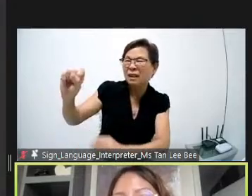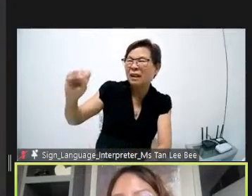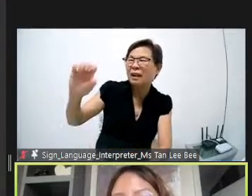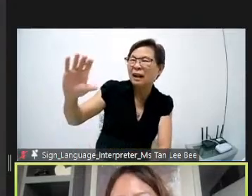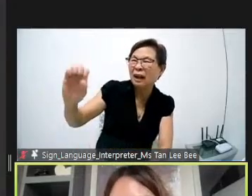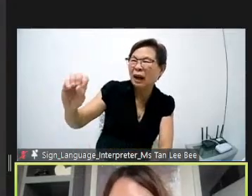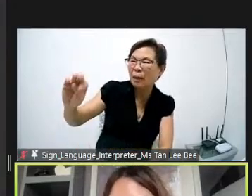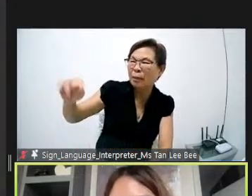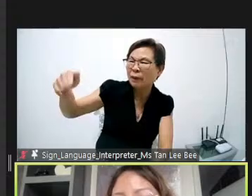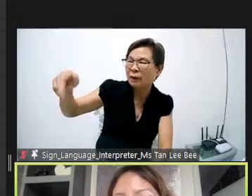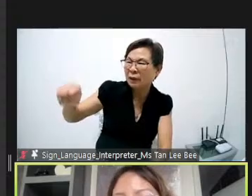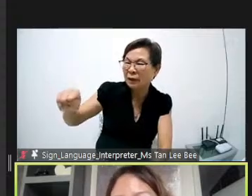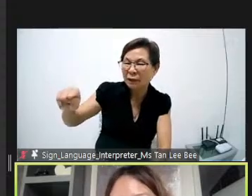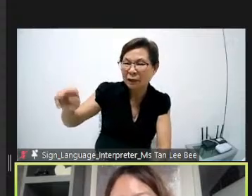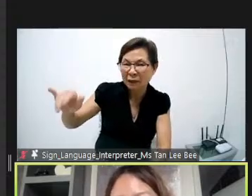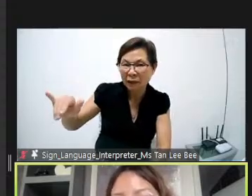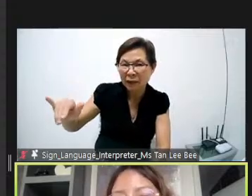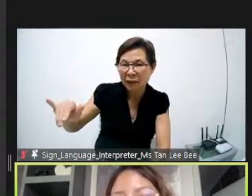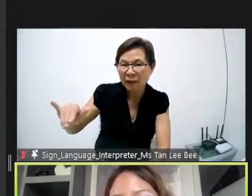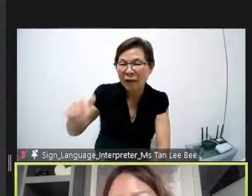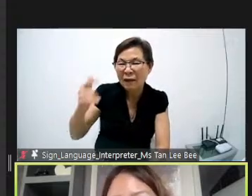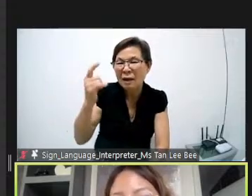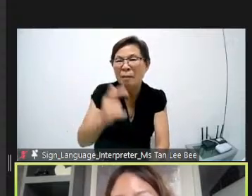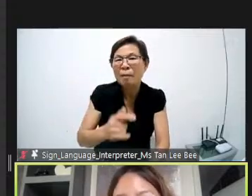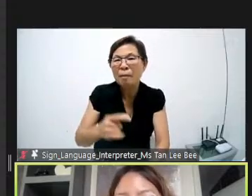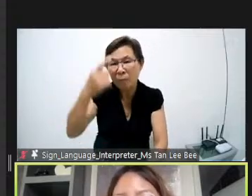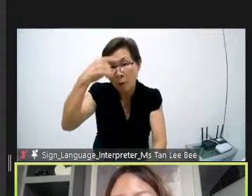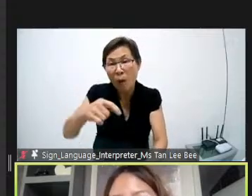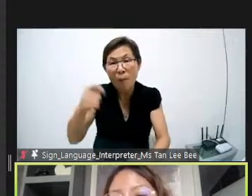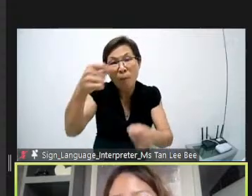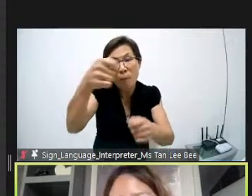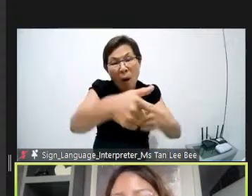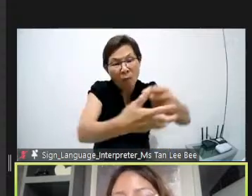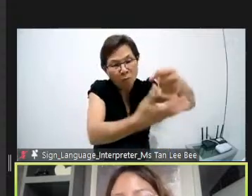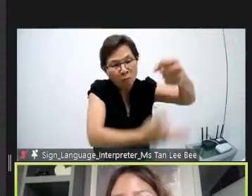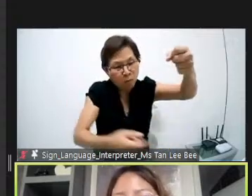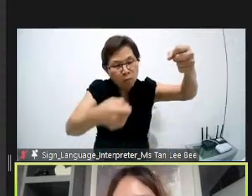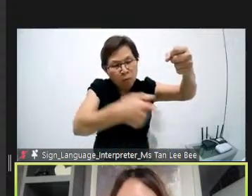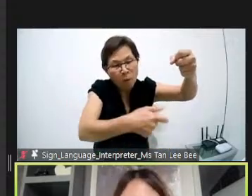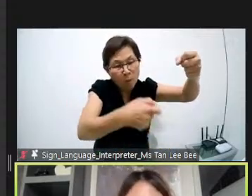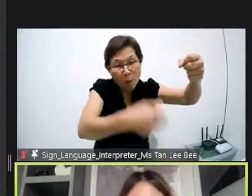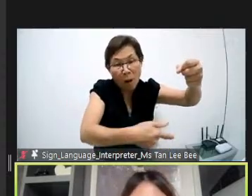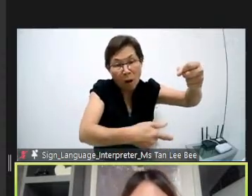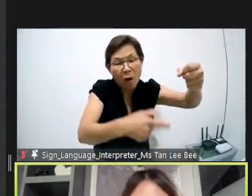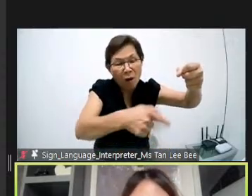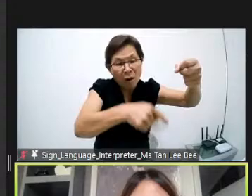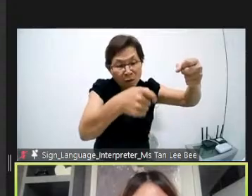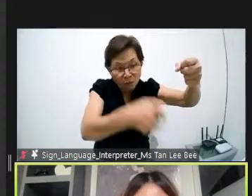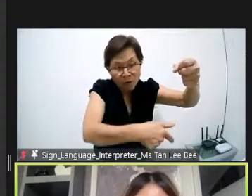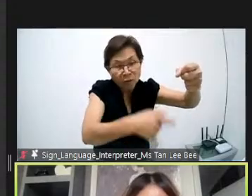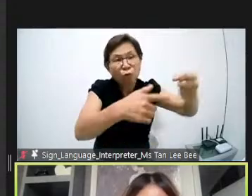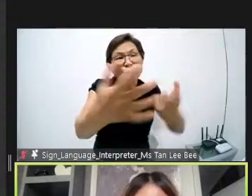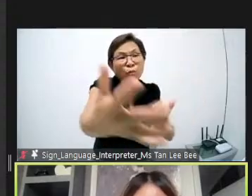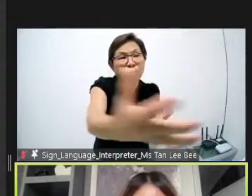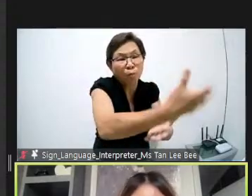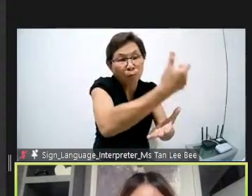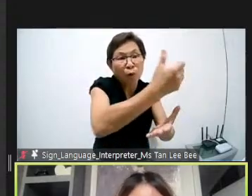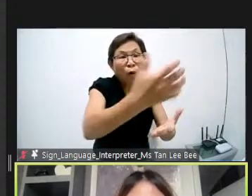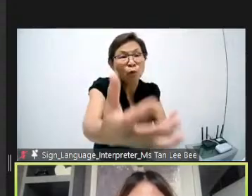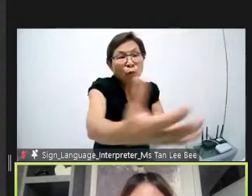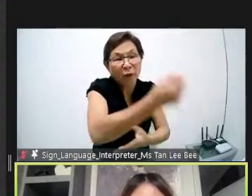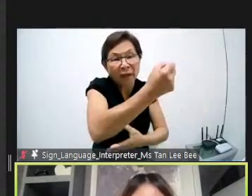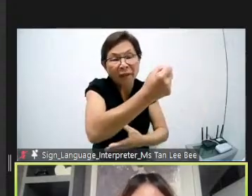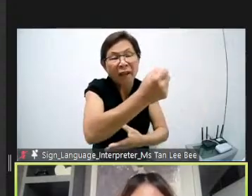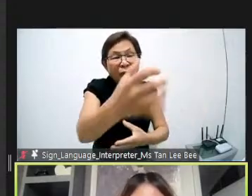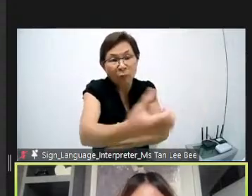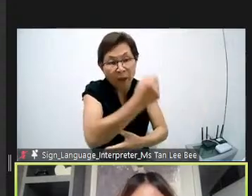shipping for paying the money to the fund to hiring the PWDs. However,